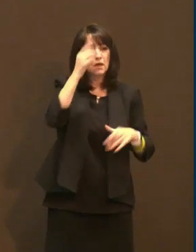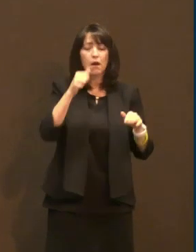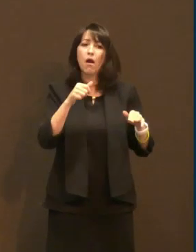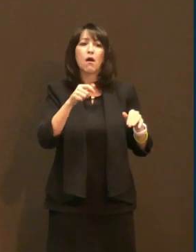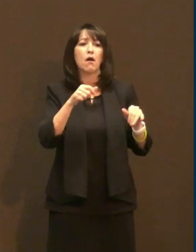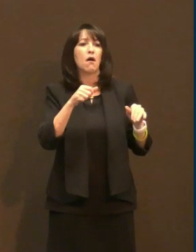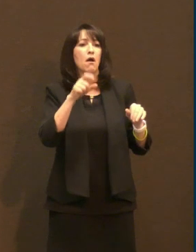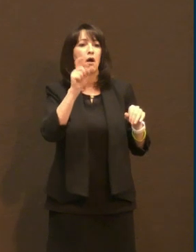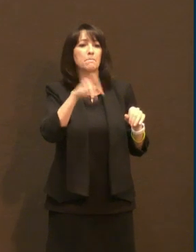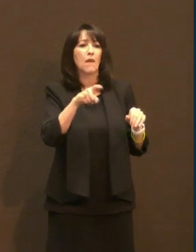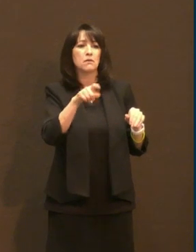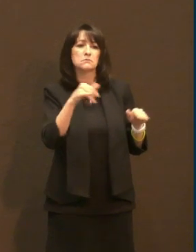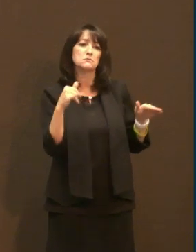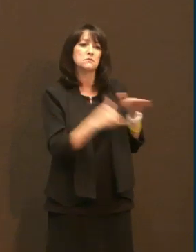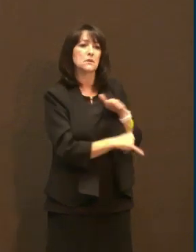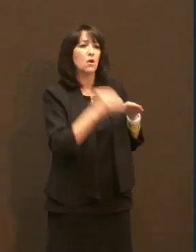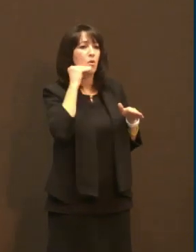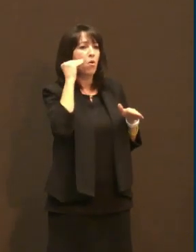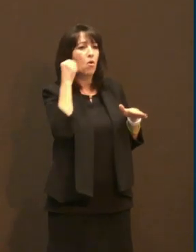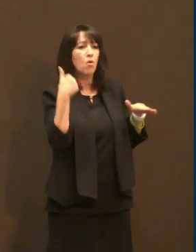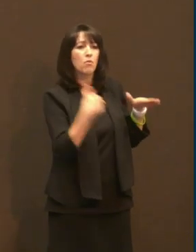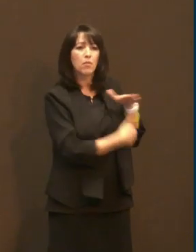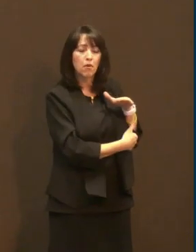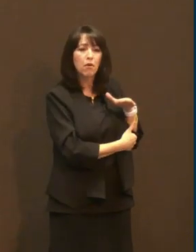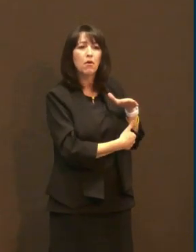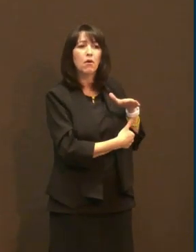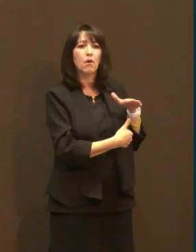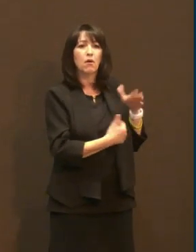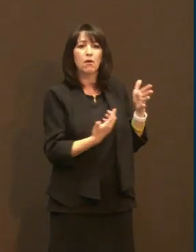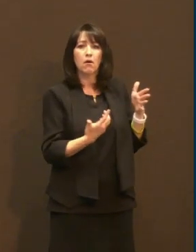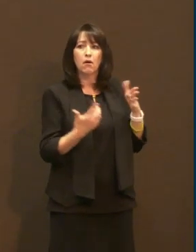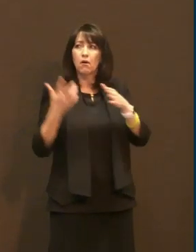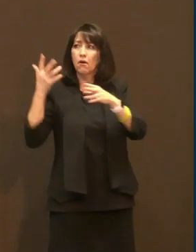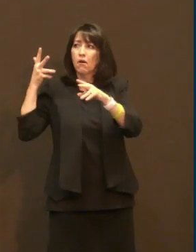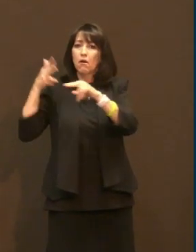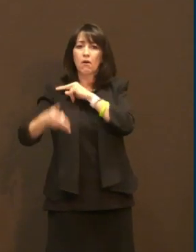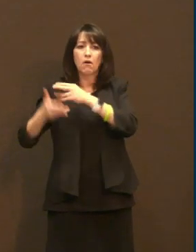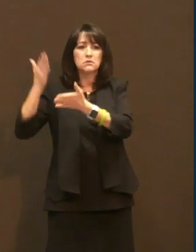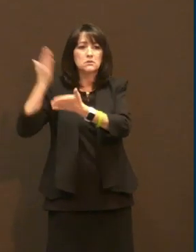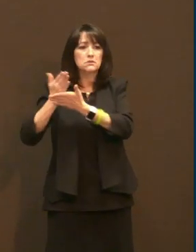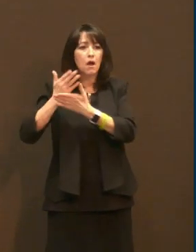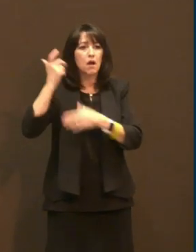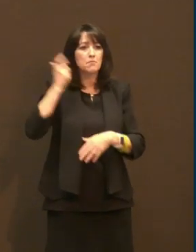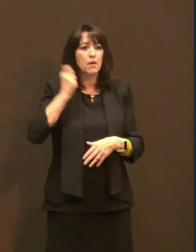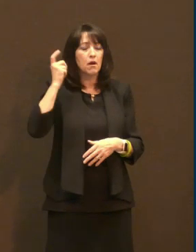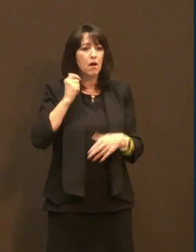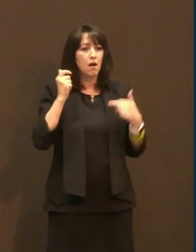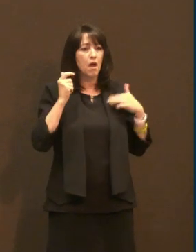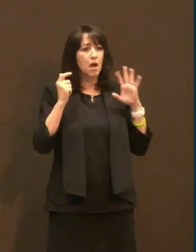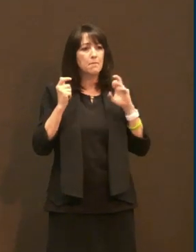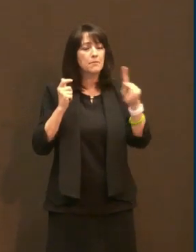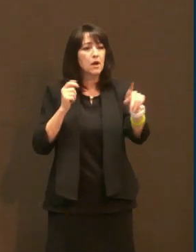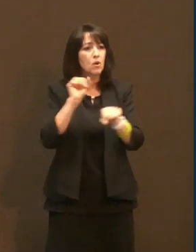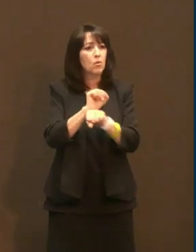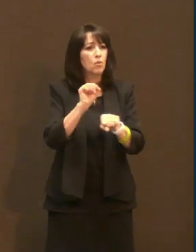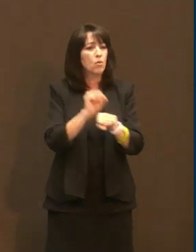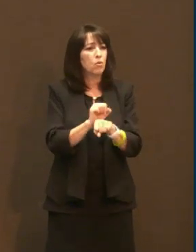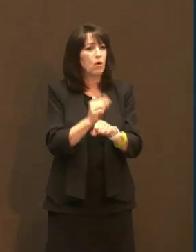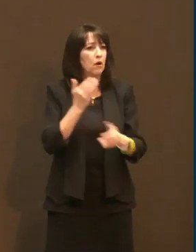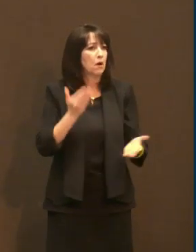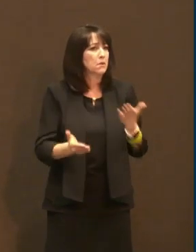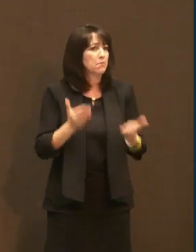mostly retail business establishments and businesses that have been closed that in some ways look like larger businesses that have been open